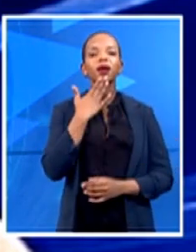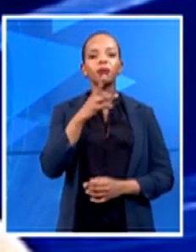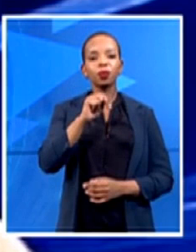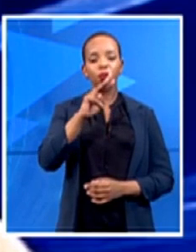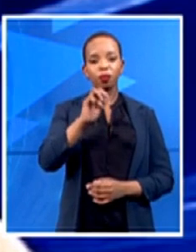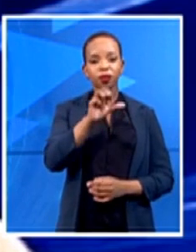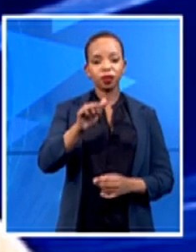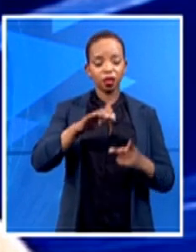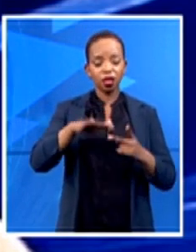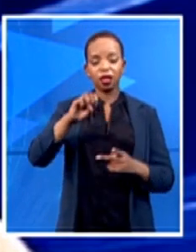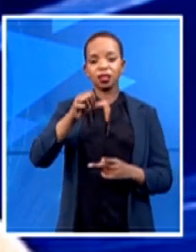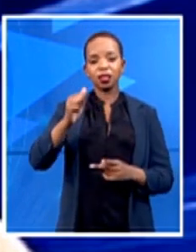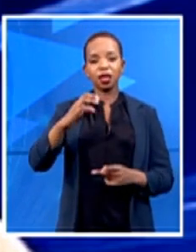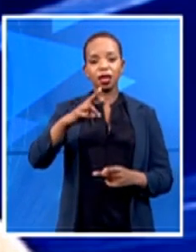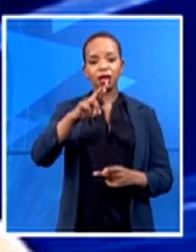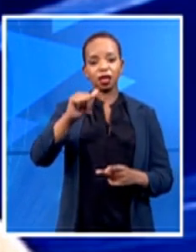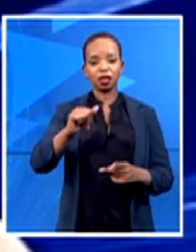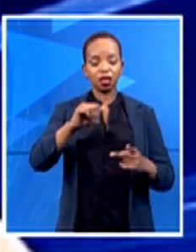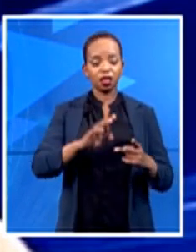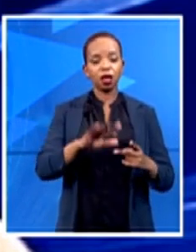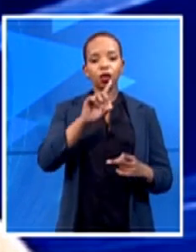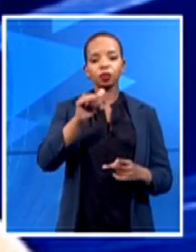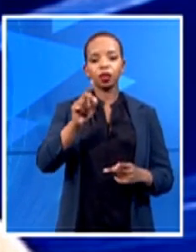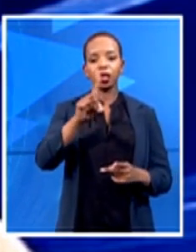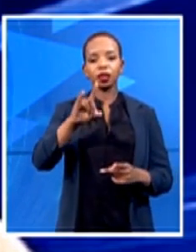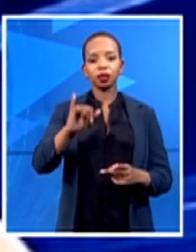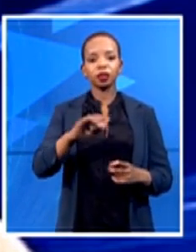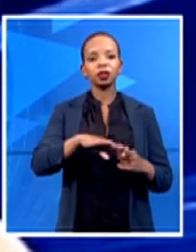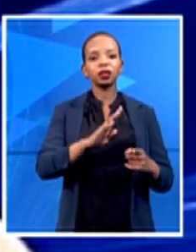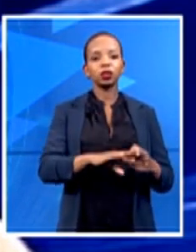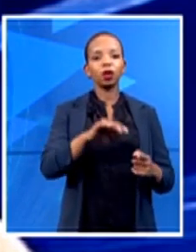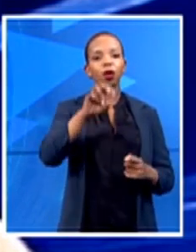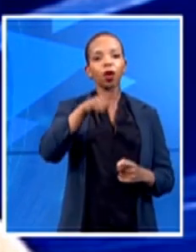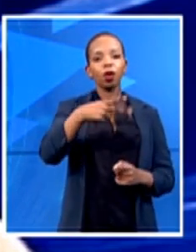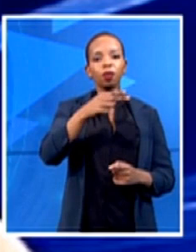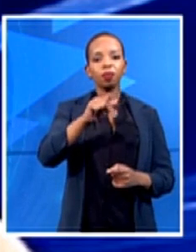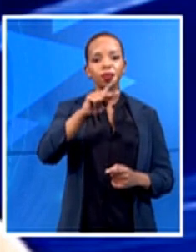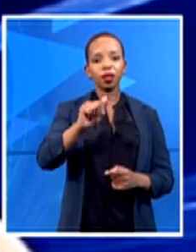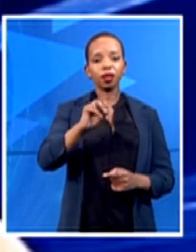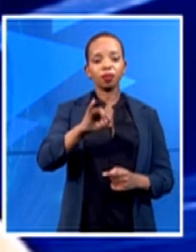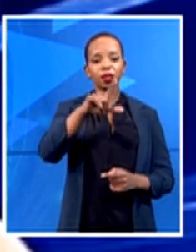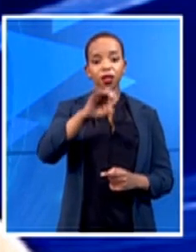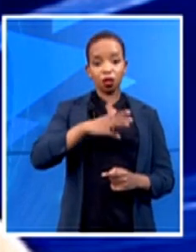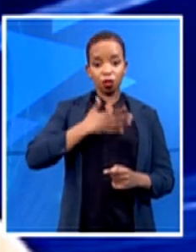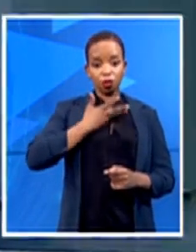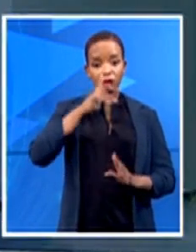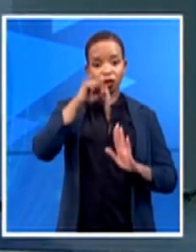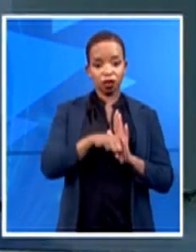Zazin Zebanyoni Mugambi, SACA President. For more information, please contact Phakamile Hlubi-Majola, NUMSA National Spokesperson.